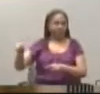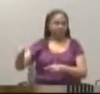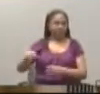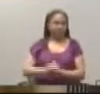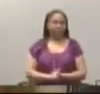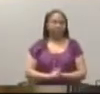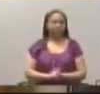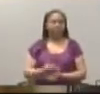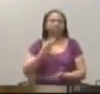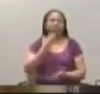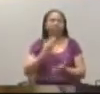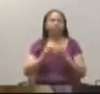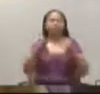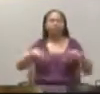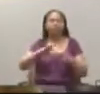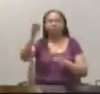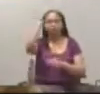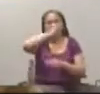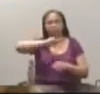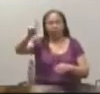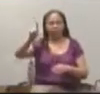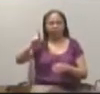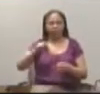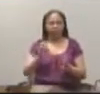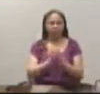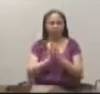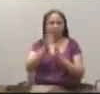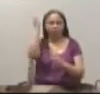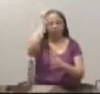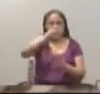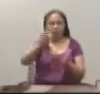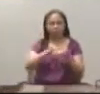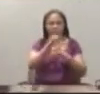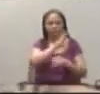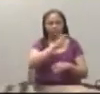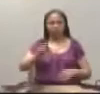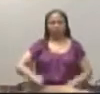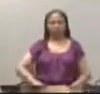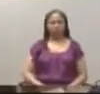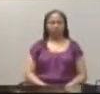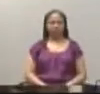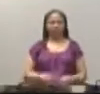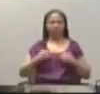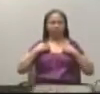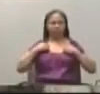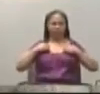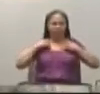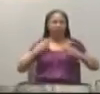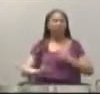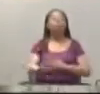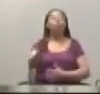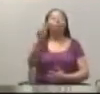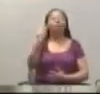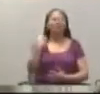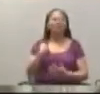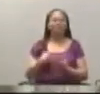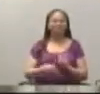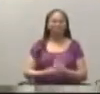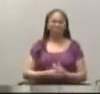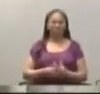The Gospel of the Lord. Praise to you, Lord Jesus Christ. Well, good morning.